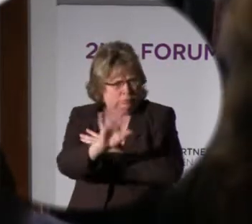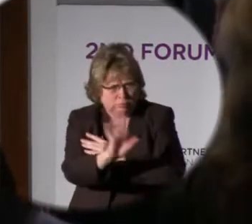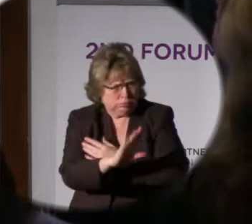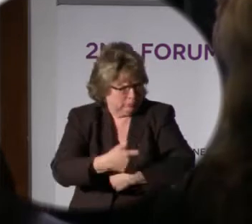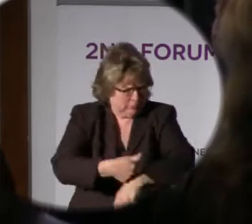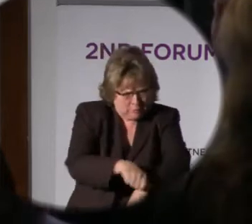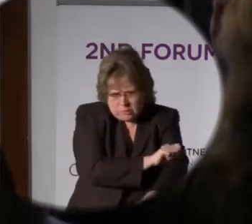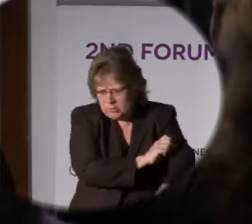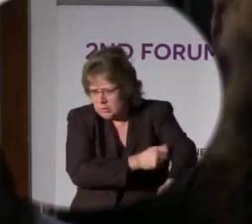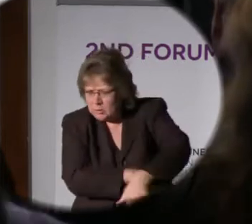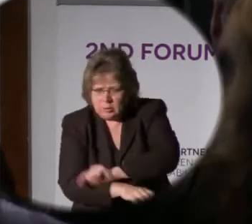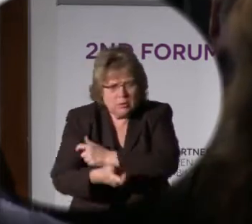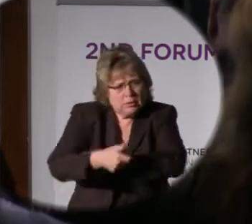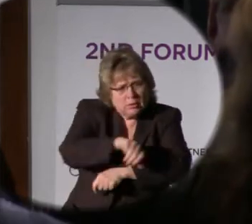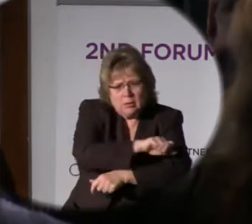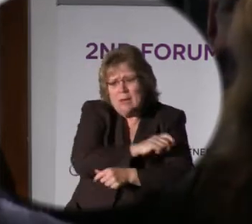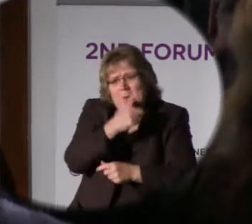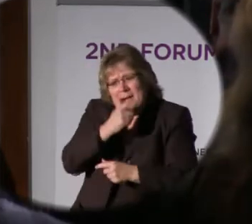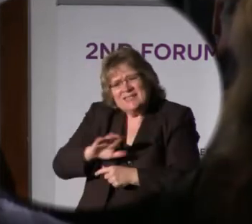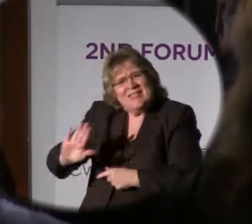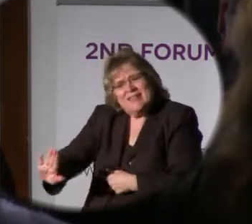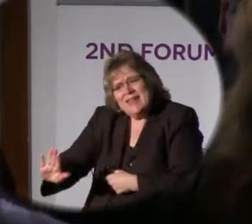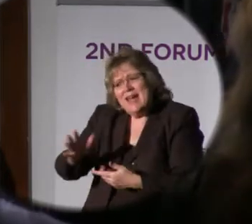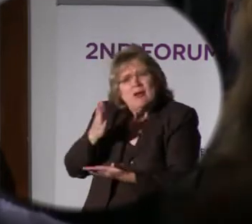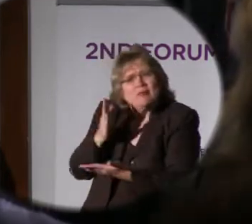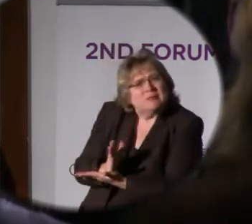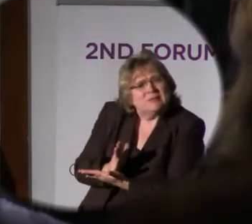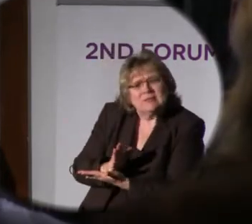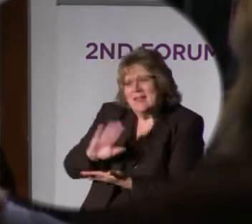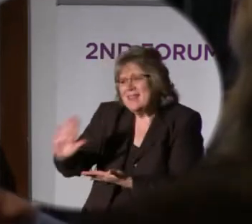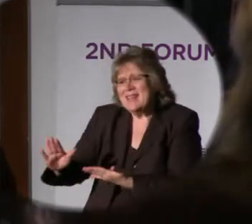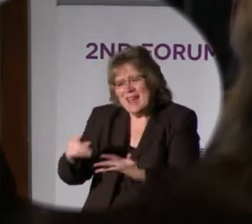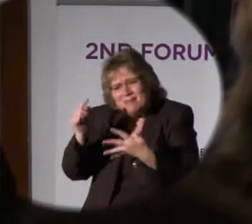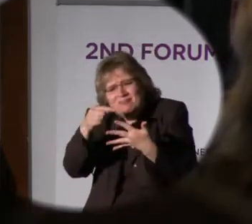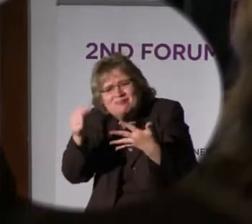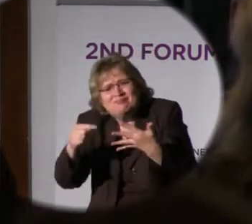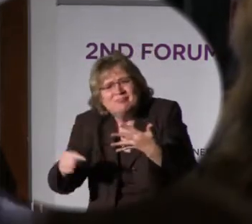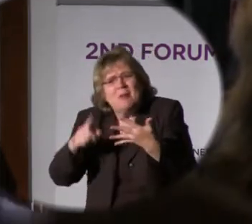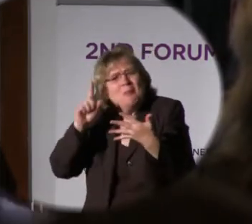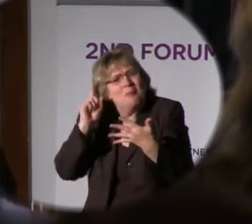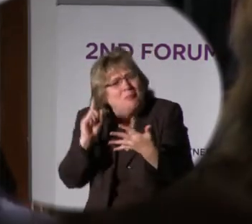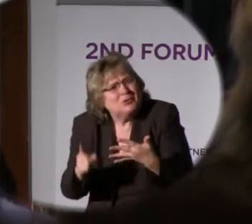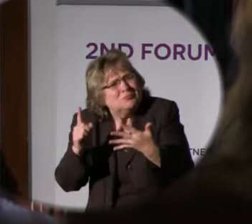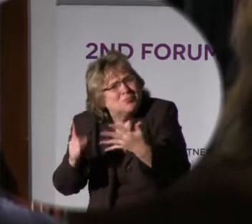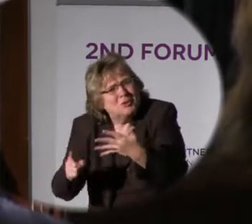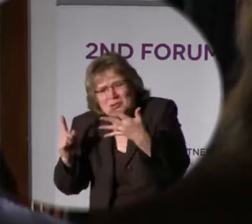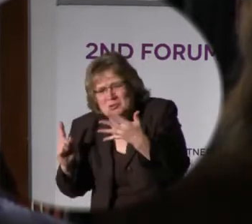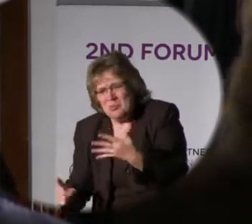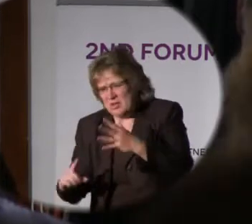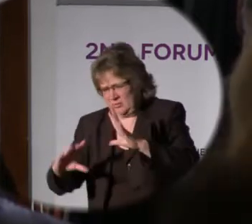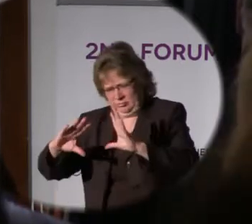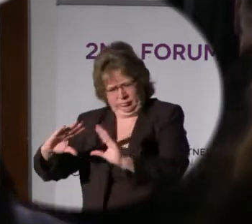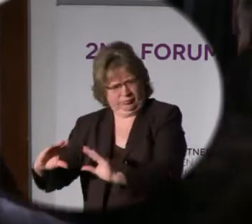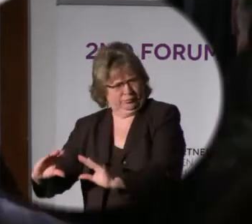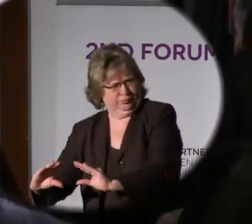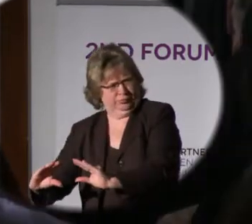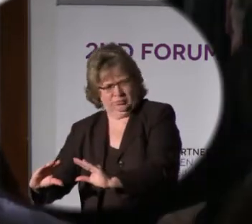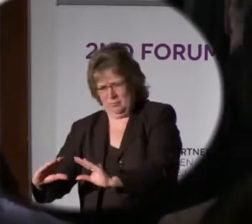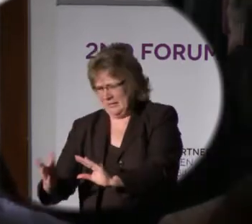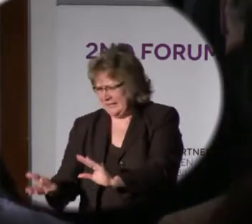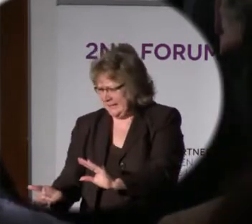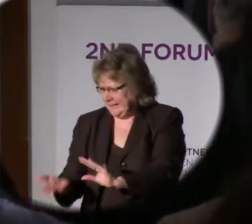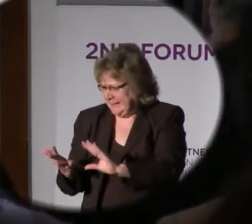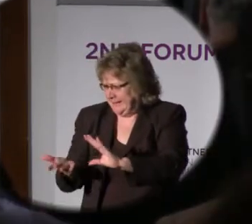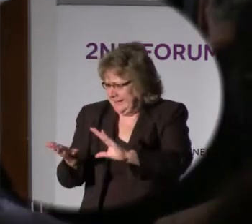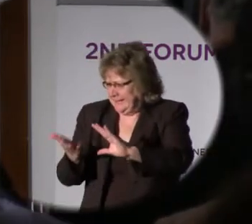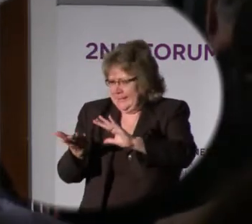disabilities are respected and met. And secondly, as a beacon of hope that some of us, including our